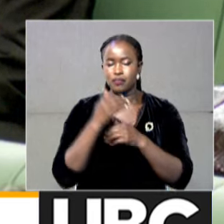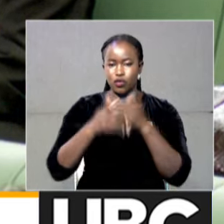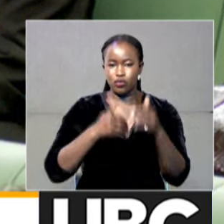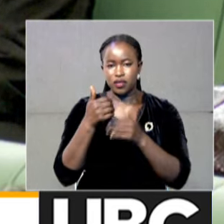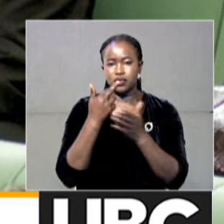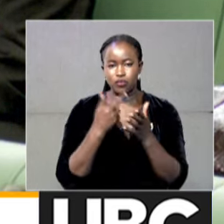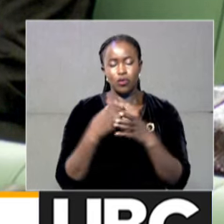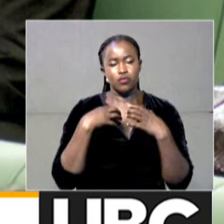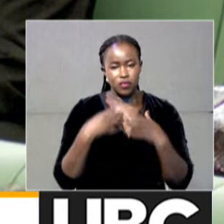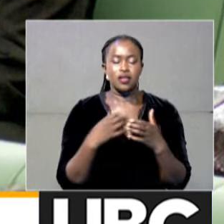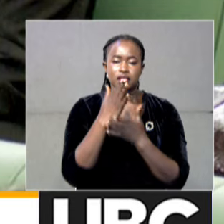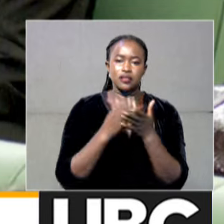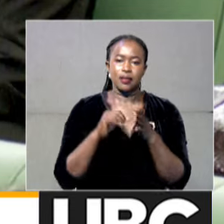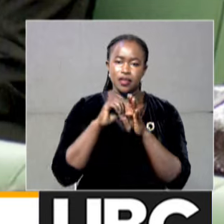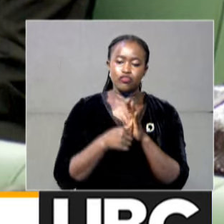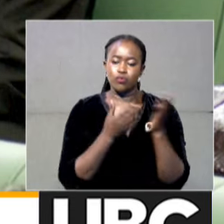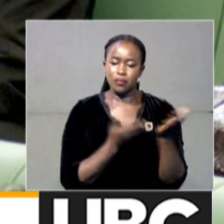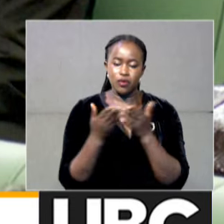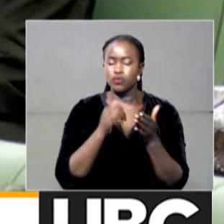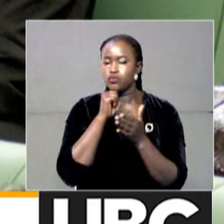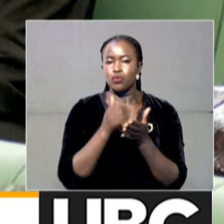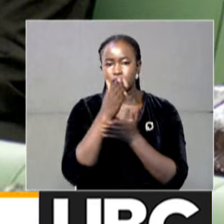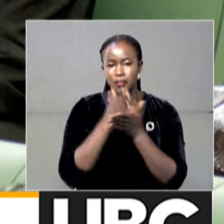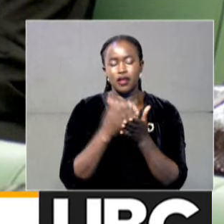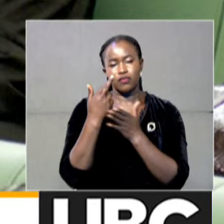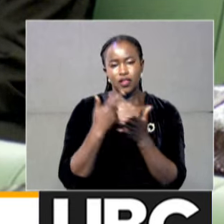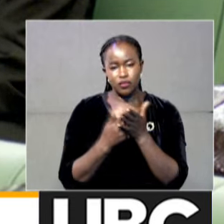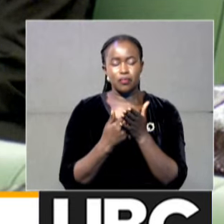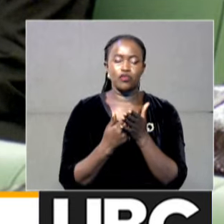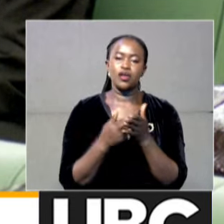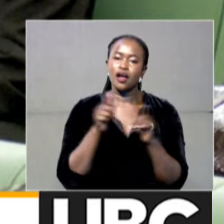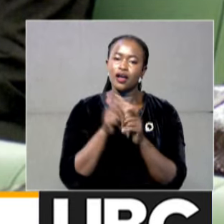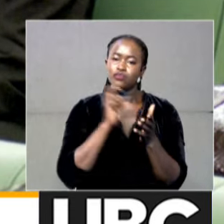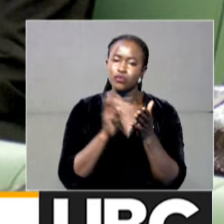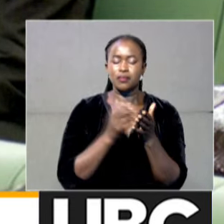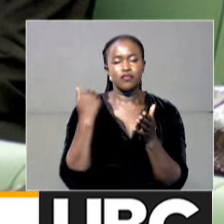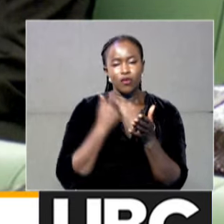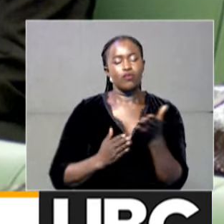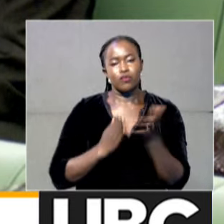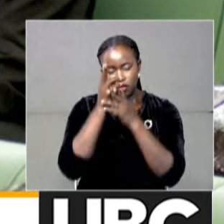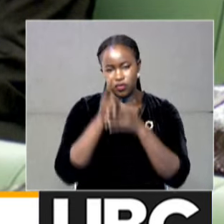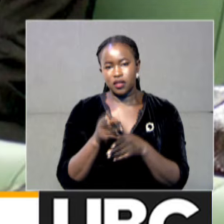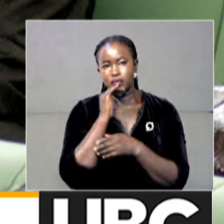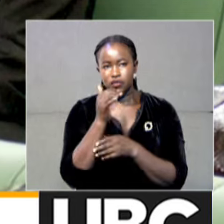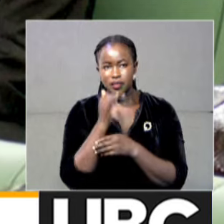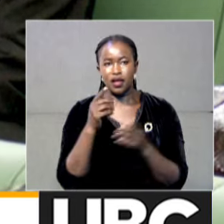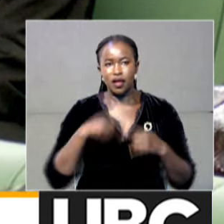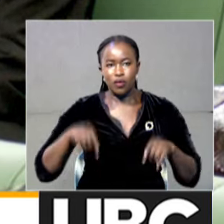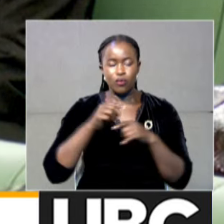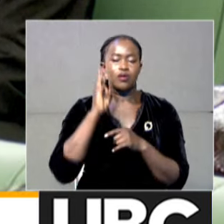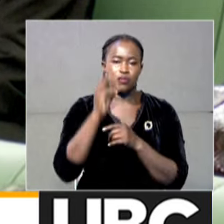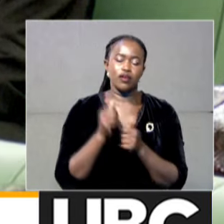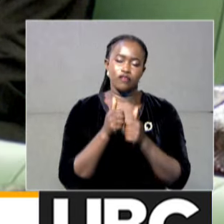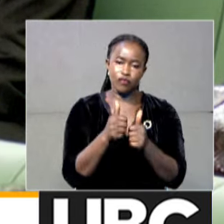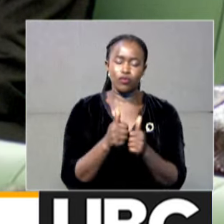some of the things that you have raised were not part of the report as far as I had read it before. So, Right Honourable Speaker, we shall abide by the